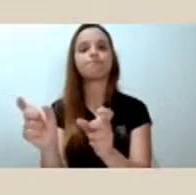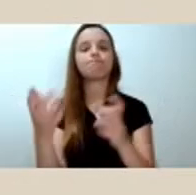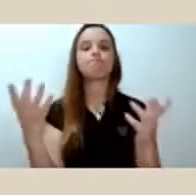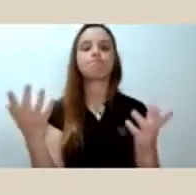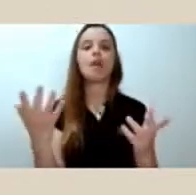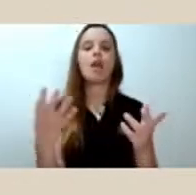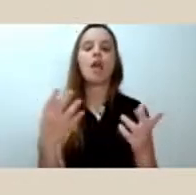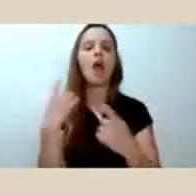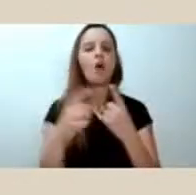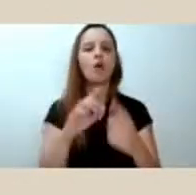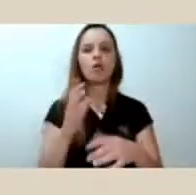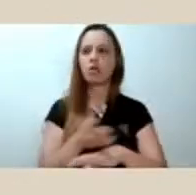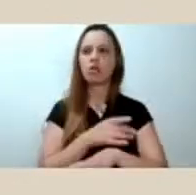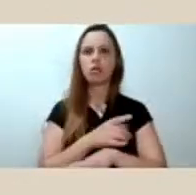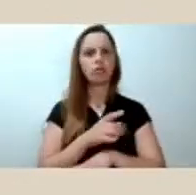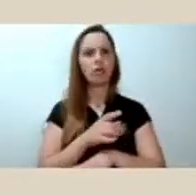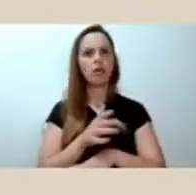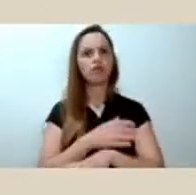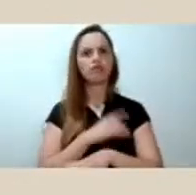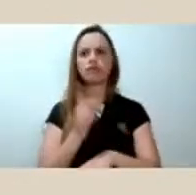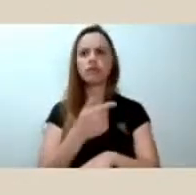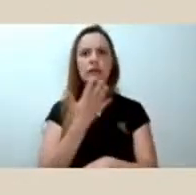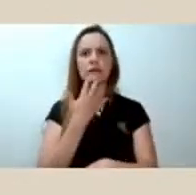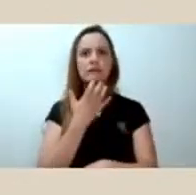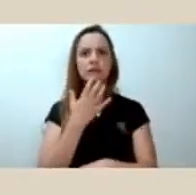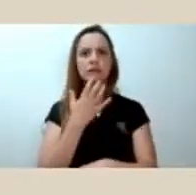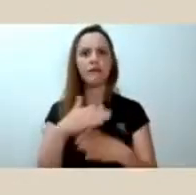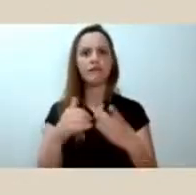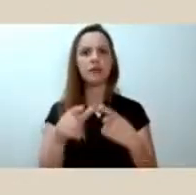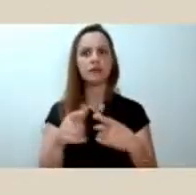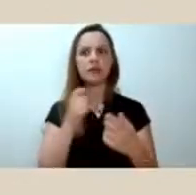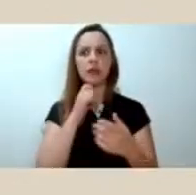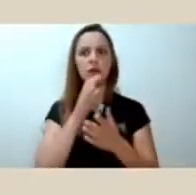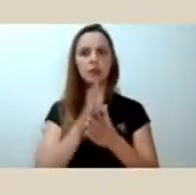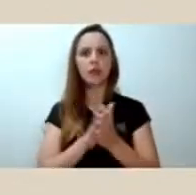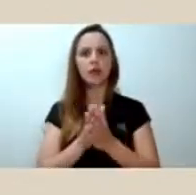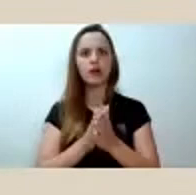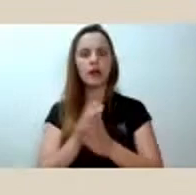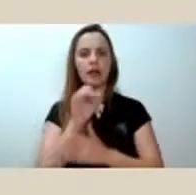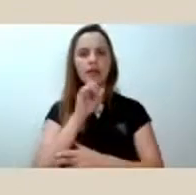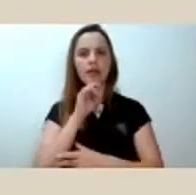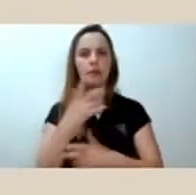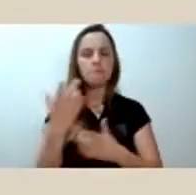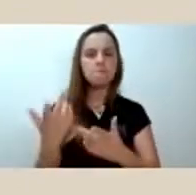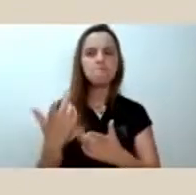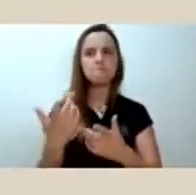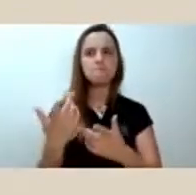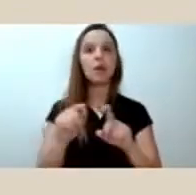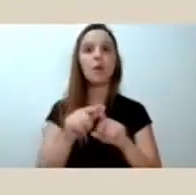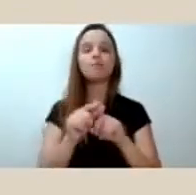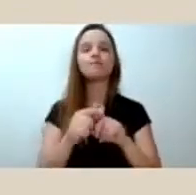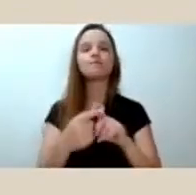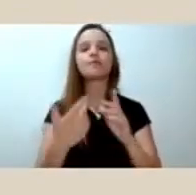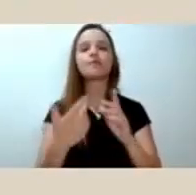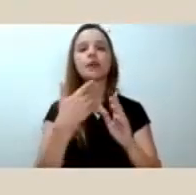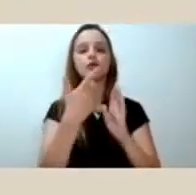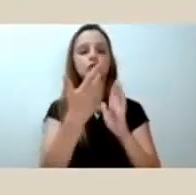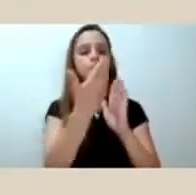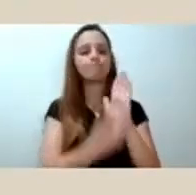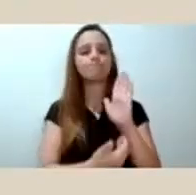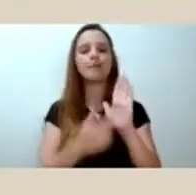afraid of actually doing, right? So there was this opportunity to ask in the census, right, this question